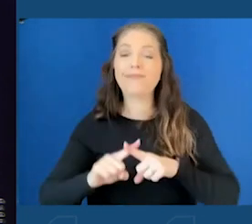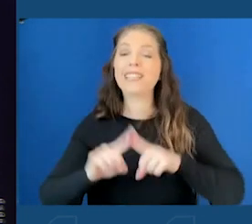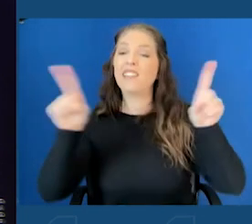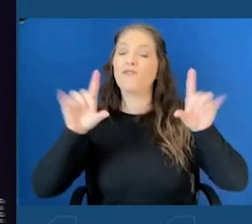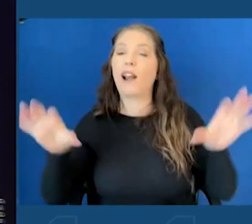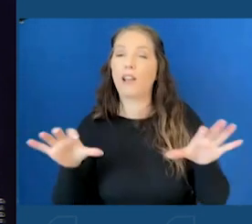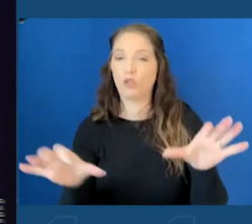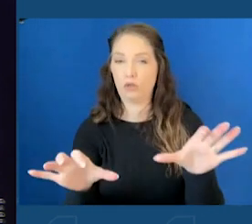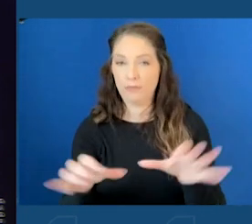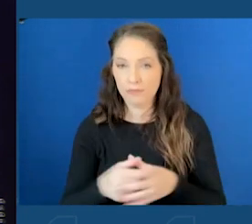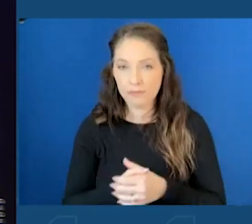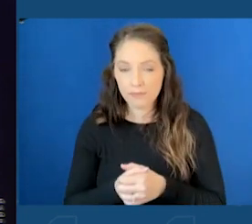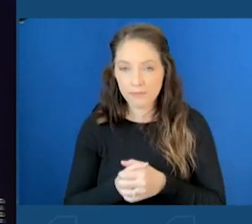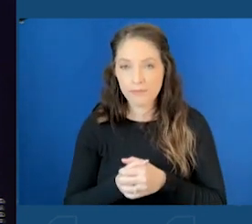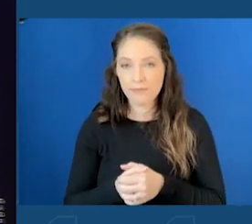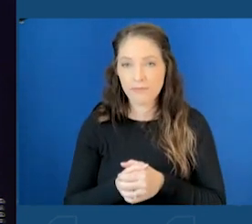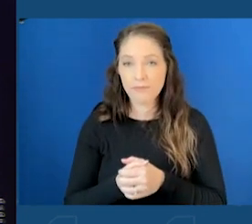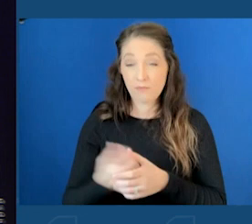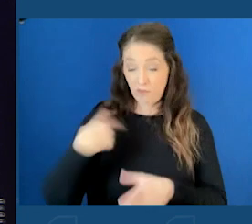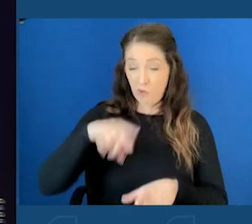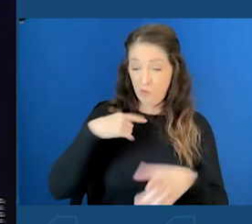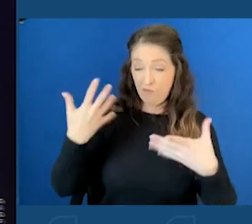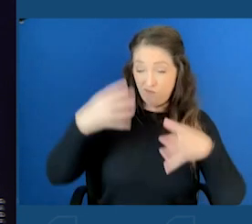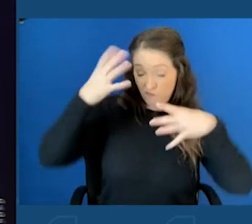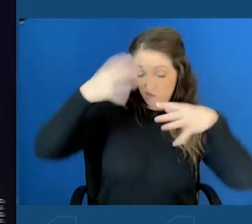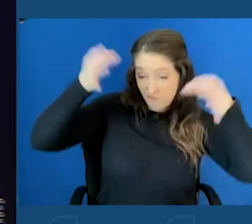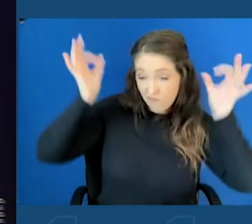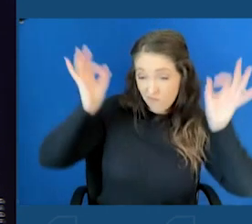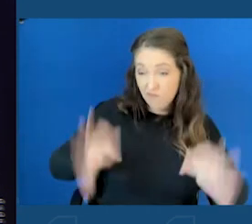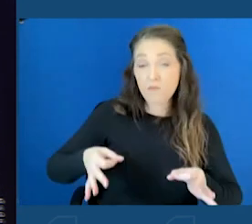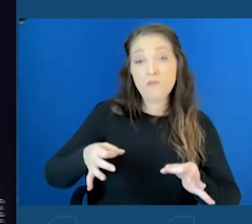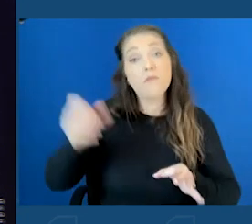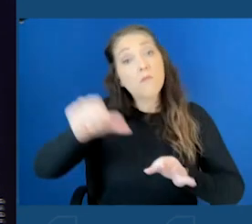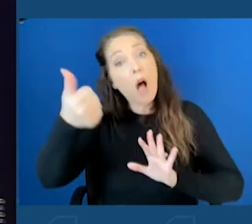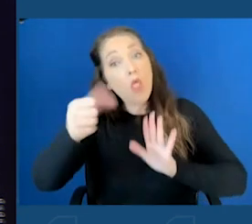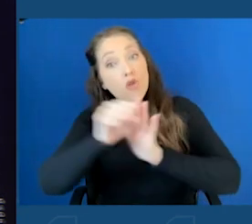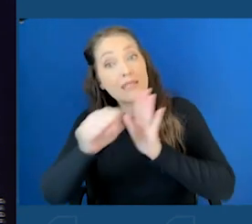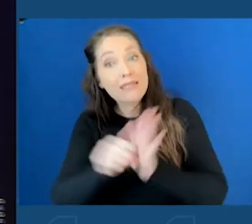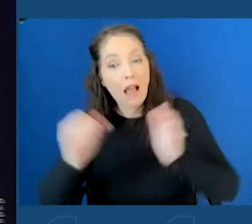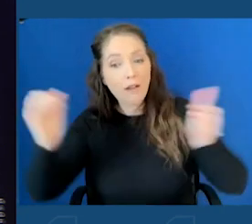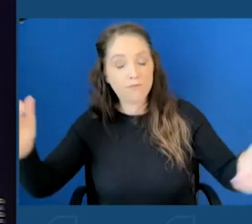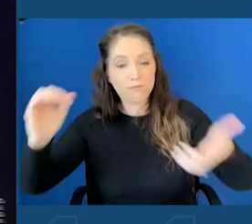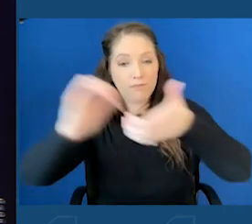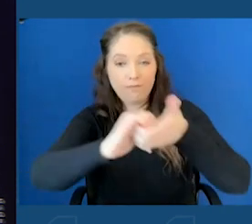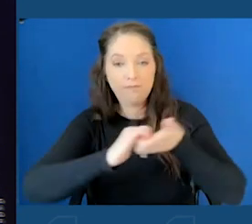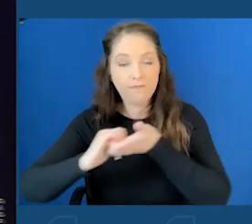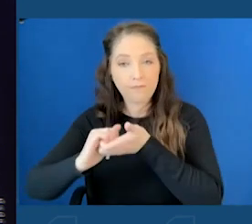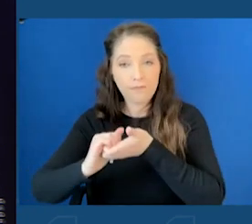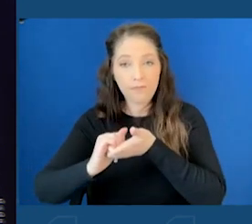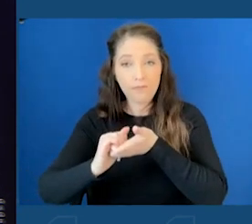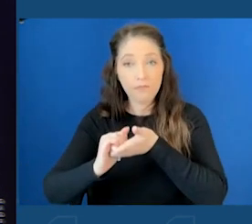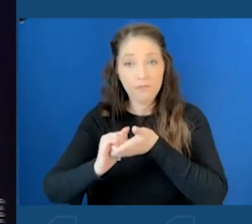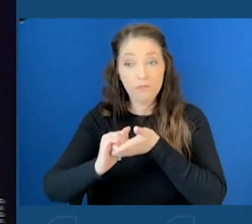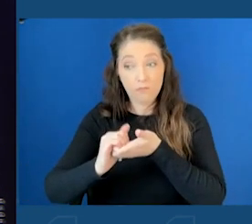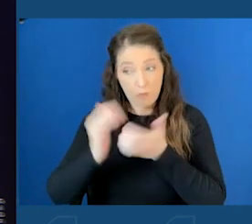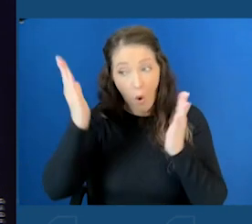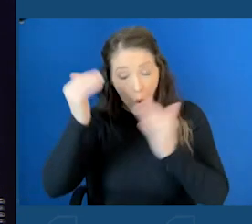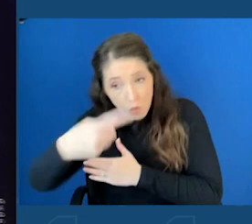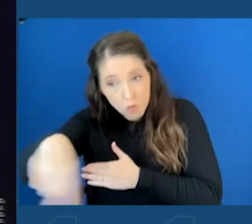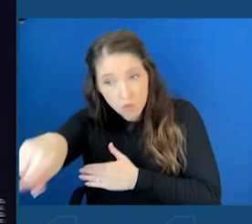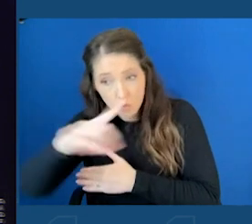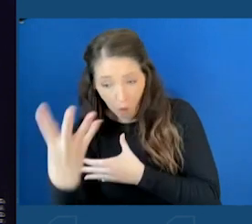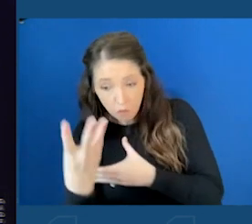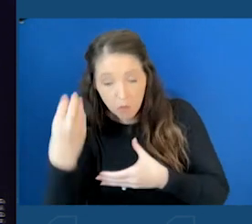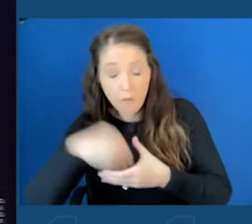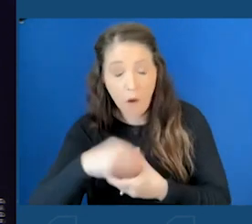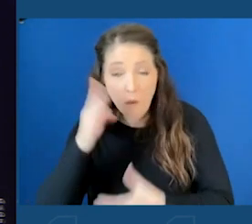decided we could do more in partnership with other states, and I'm going to someday expect you to be involved in this. 9 states, first